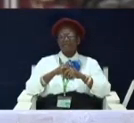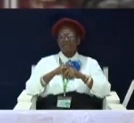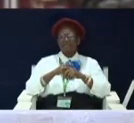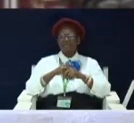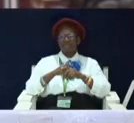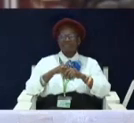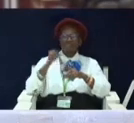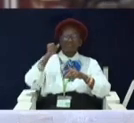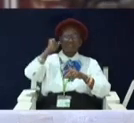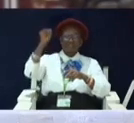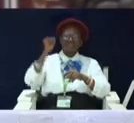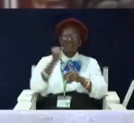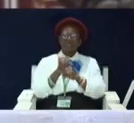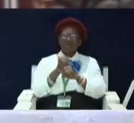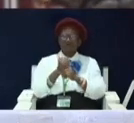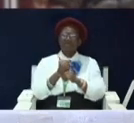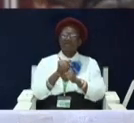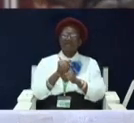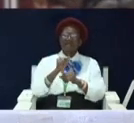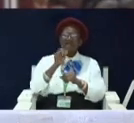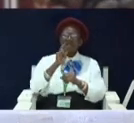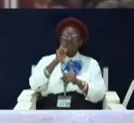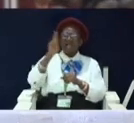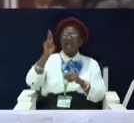She got a miracle.